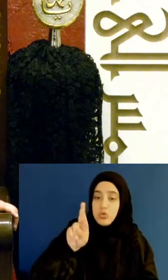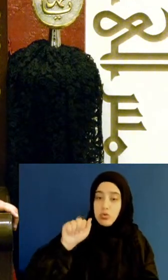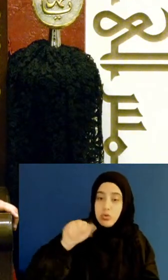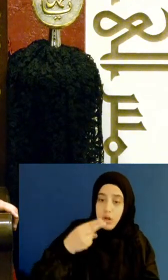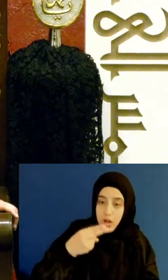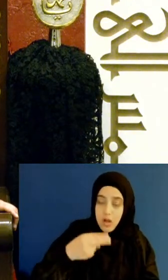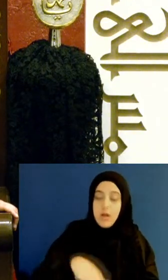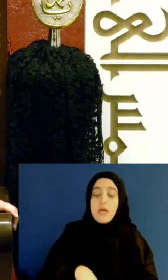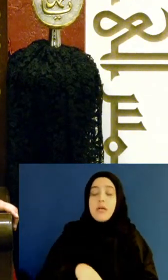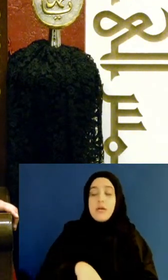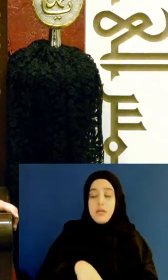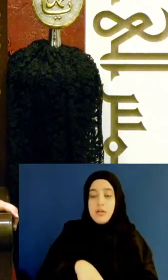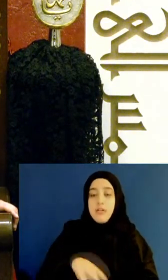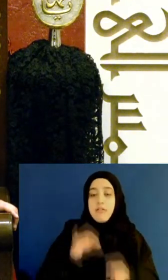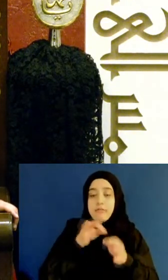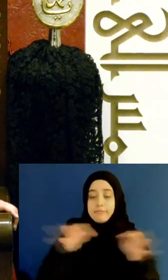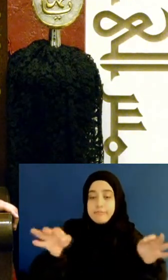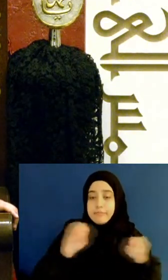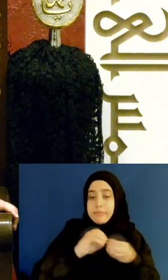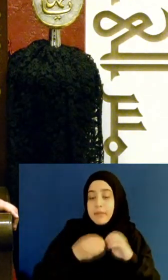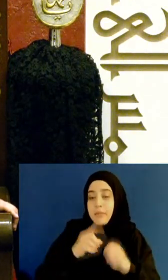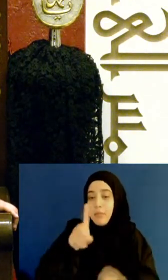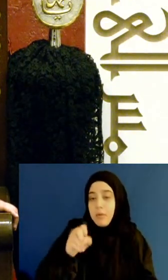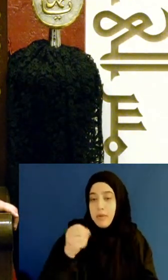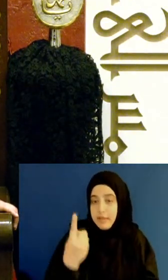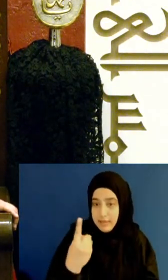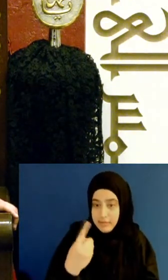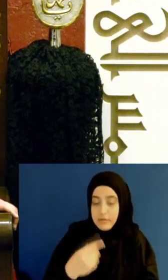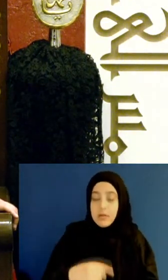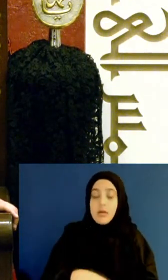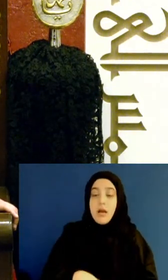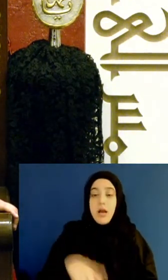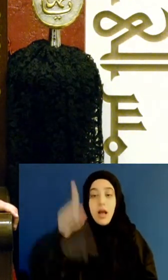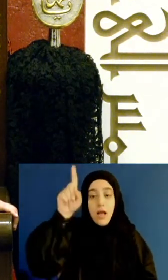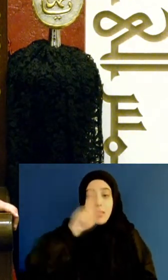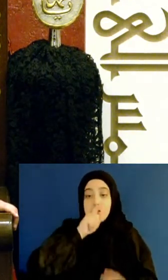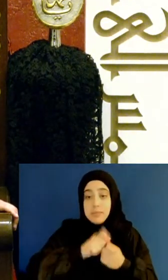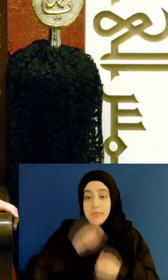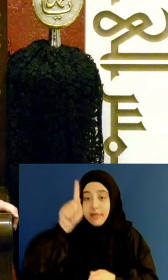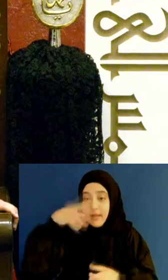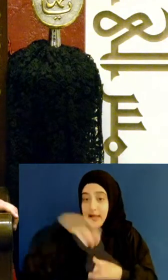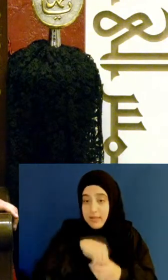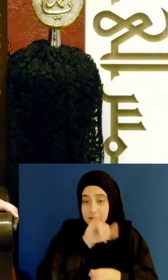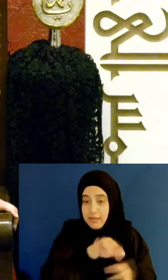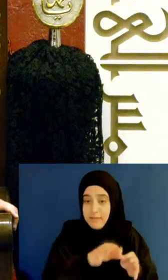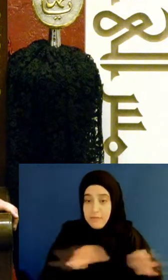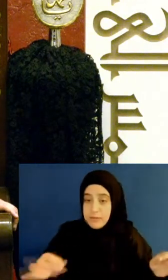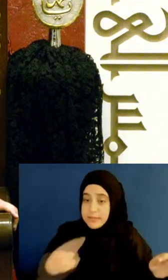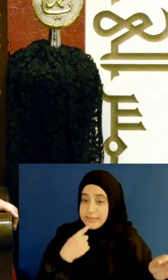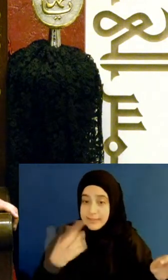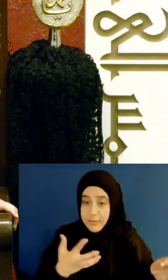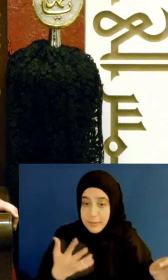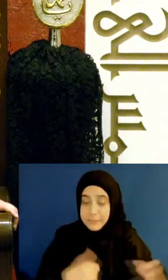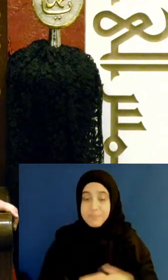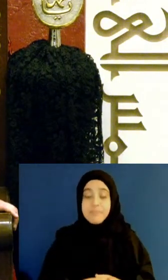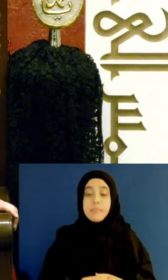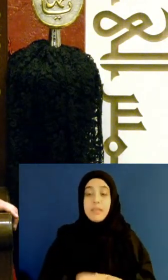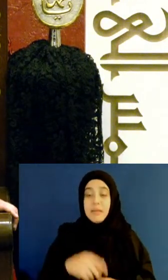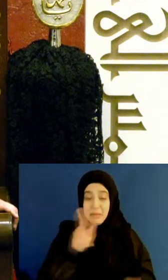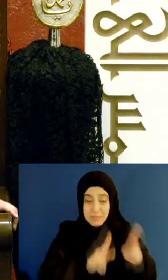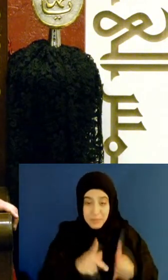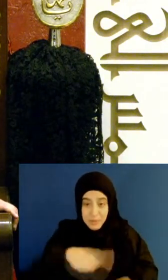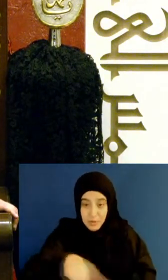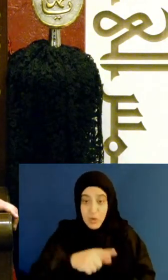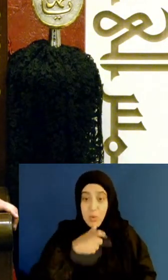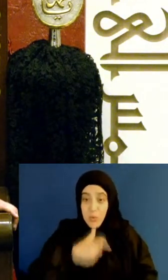where Allah subhanahu wa ta'ala says, Qalu, the people who lived at the time of Nabi Nuh and rejected his message,